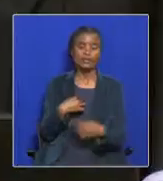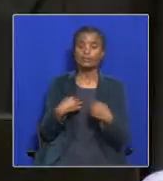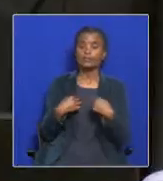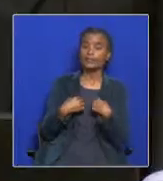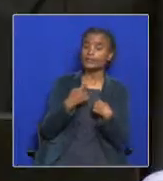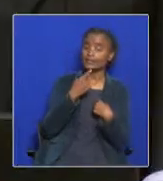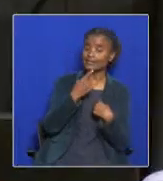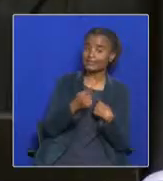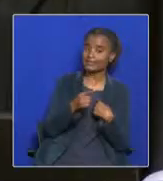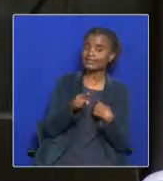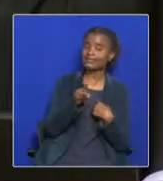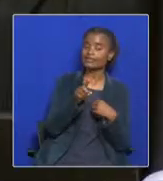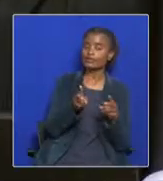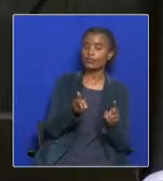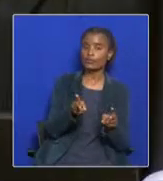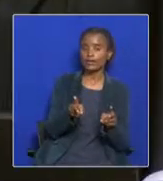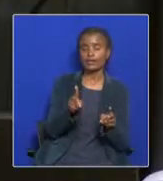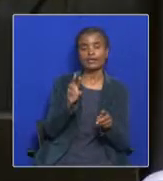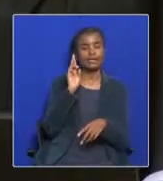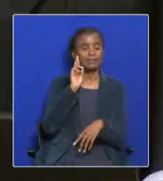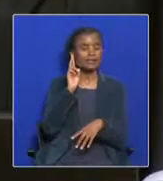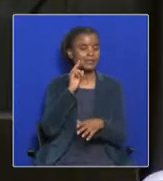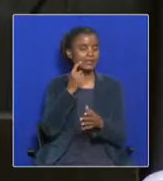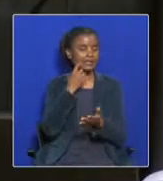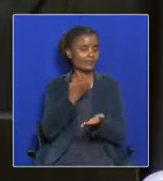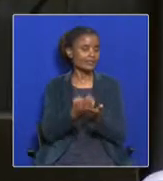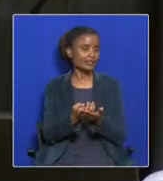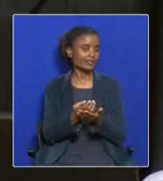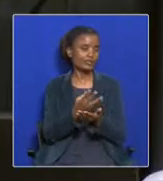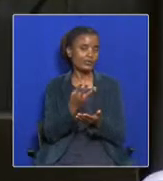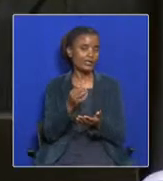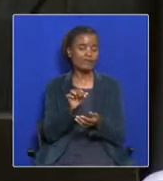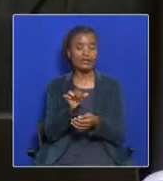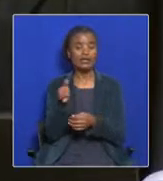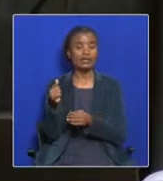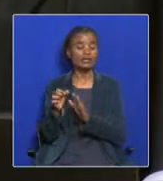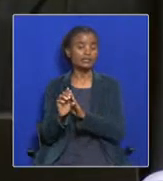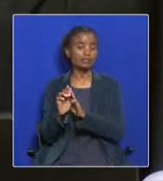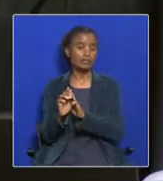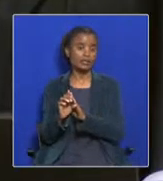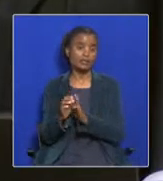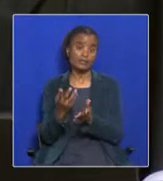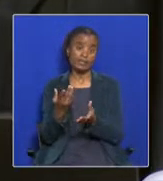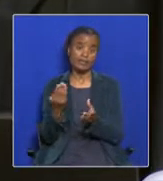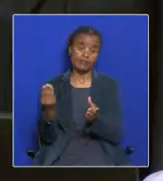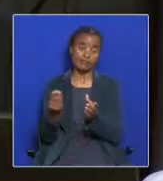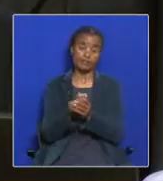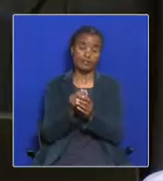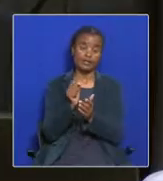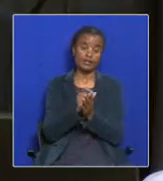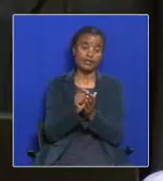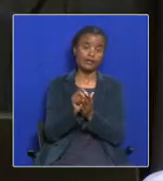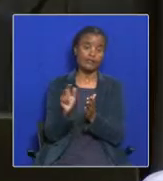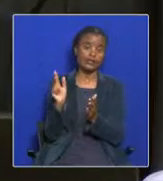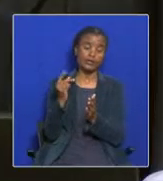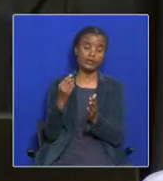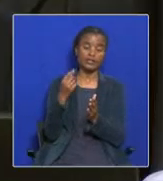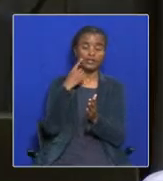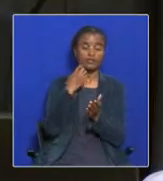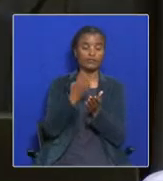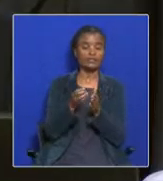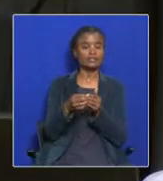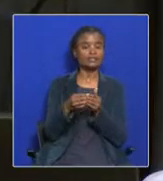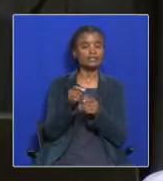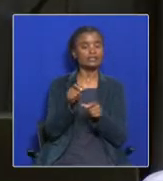have evidence here of other instances. If you want, you can file an affidavit with the evidence leaders, which gives us all the other instances, a